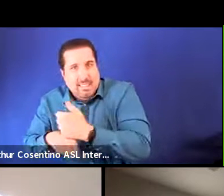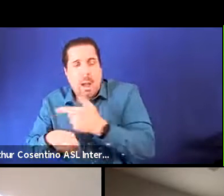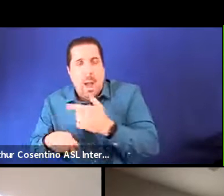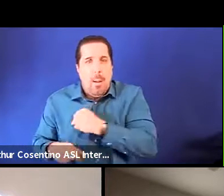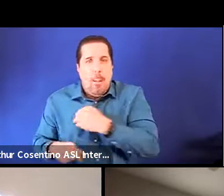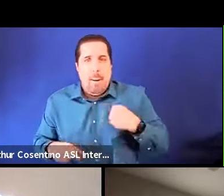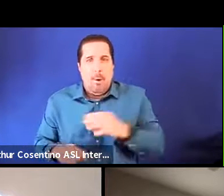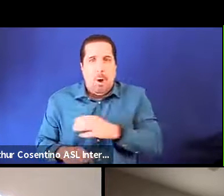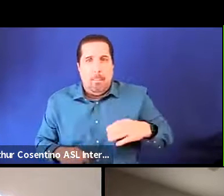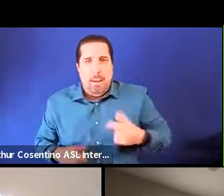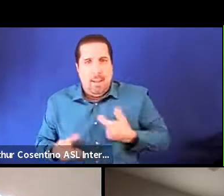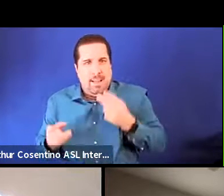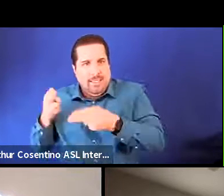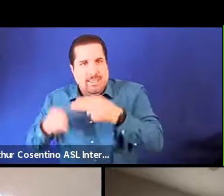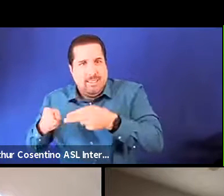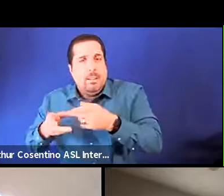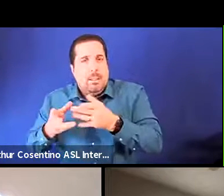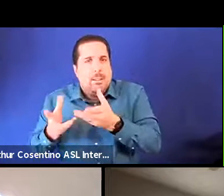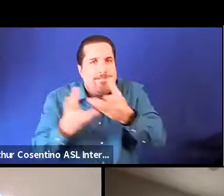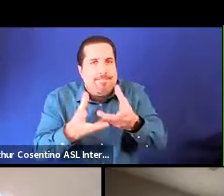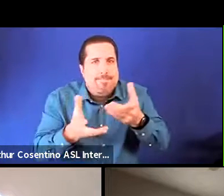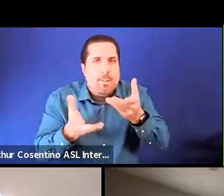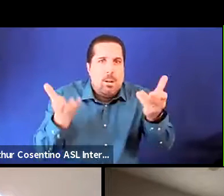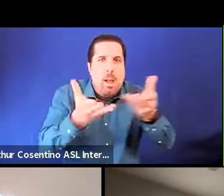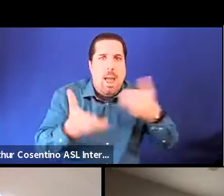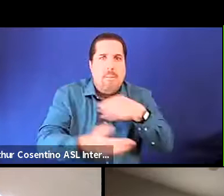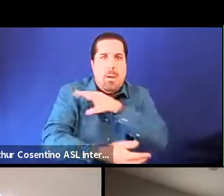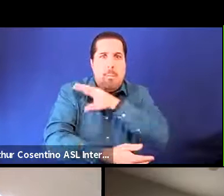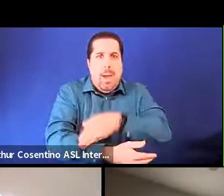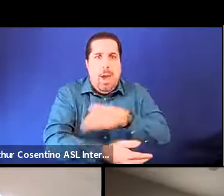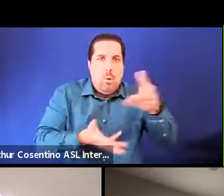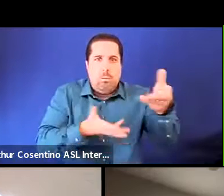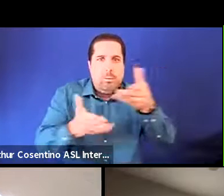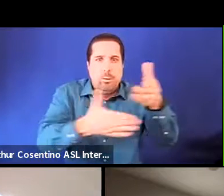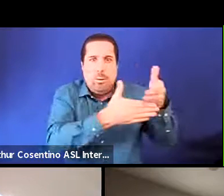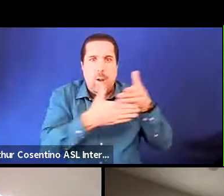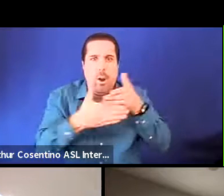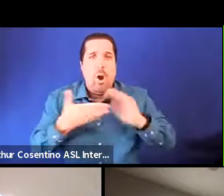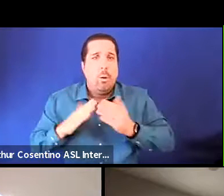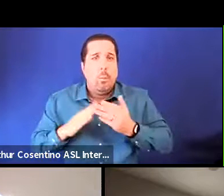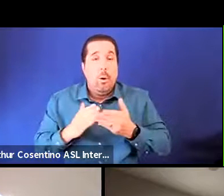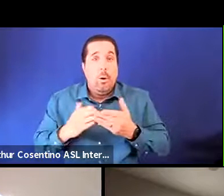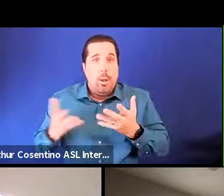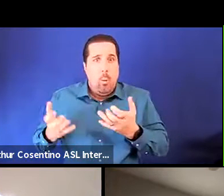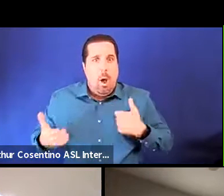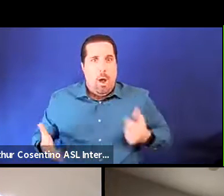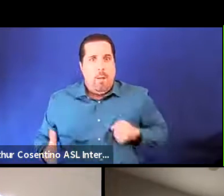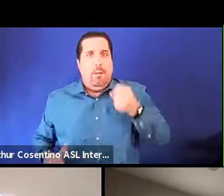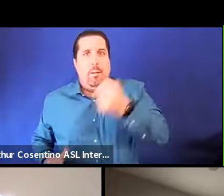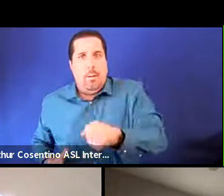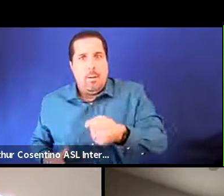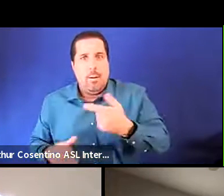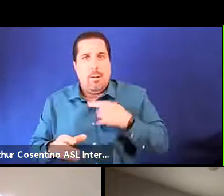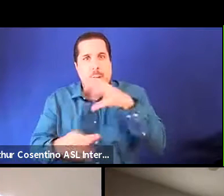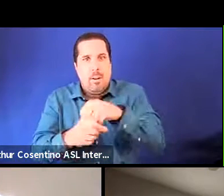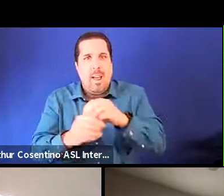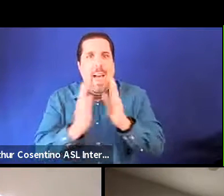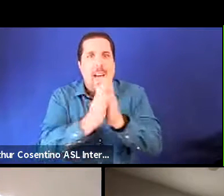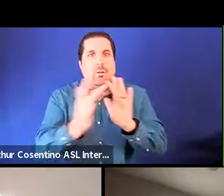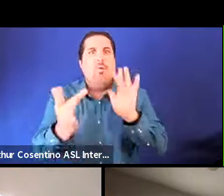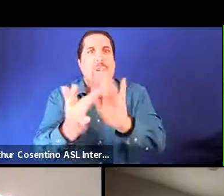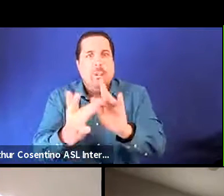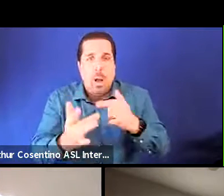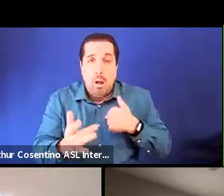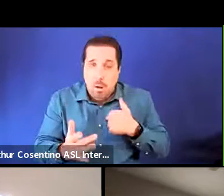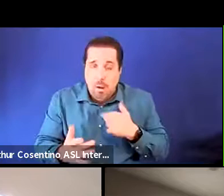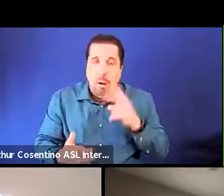That's the same thing with the CalVIP ESC that I mentioned earlier. That's community pushing to get me on there. Like folks asked and reached out. And next thing you know, I'm getting a call